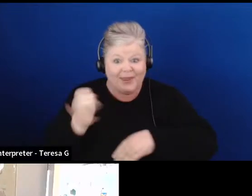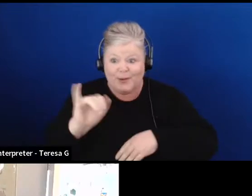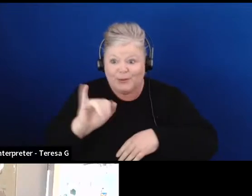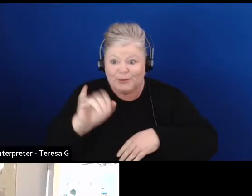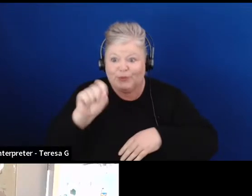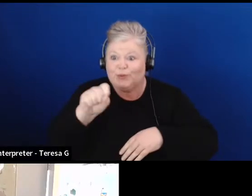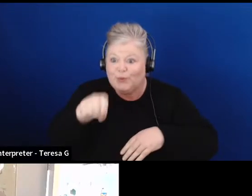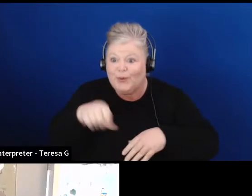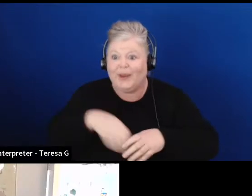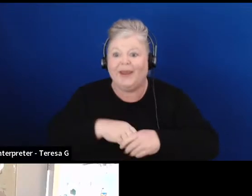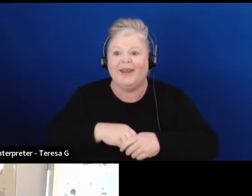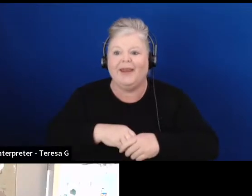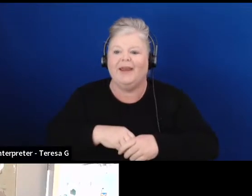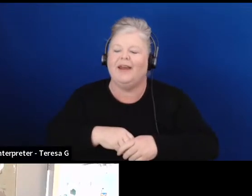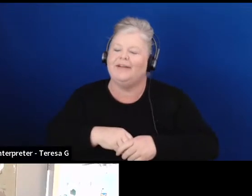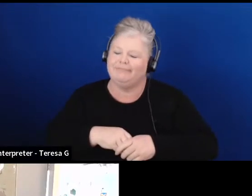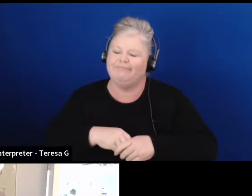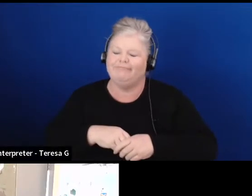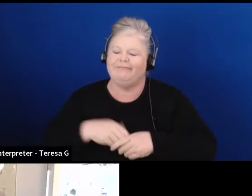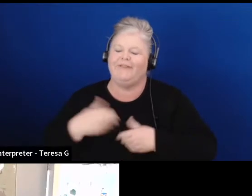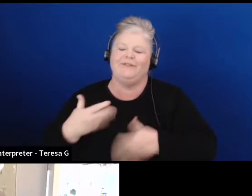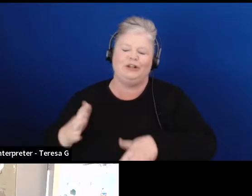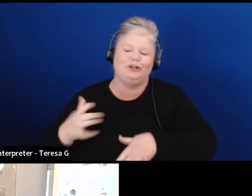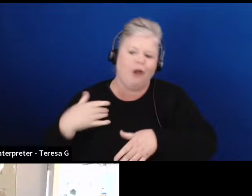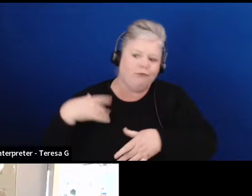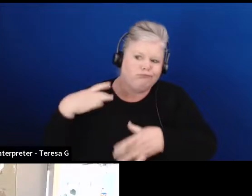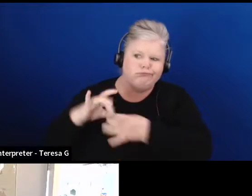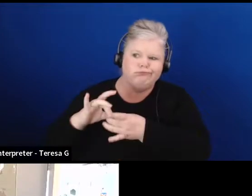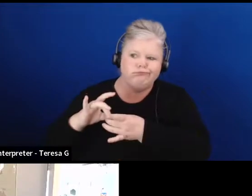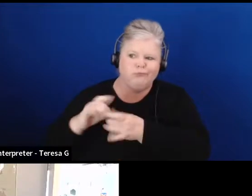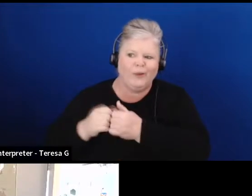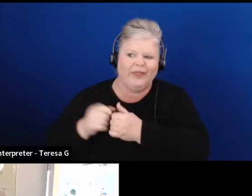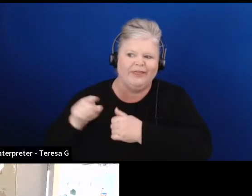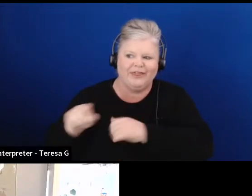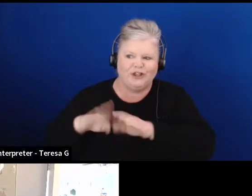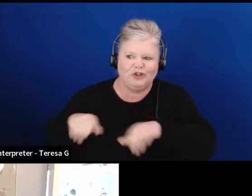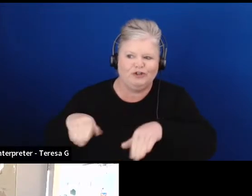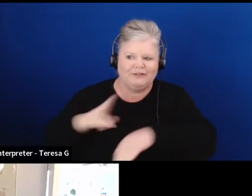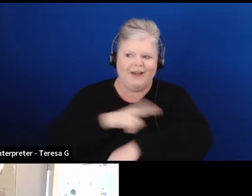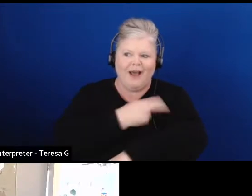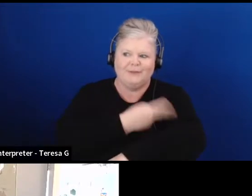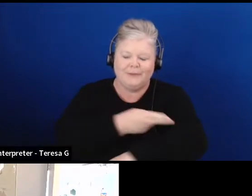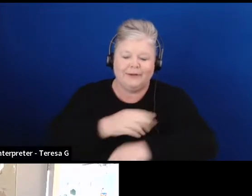I've formed a great connection with them. They had an